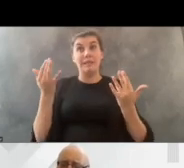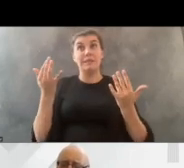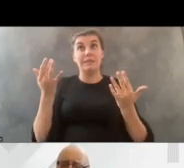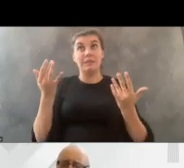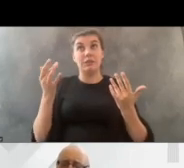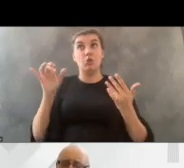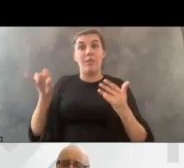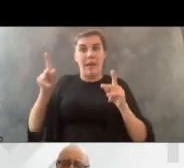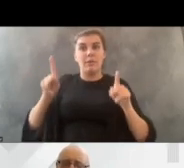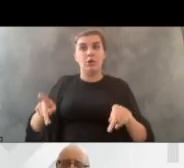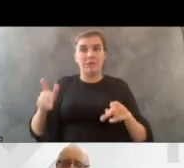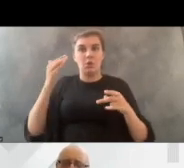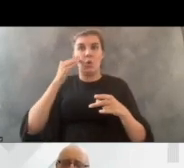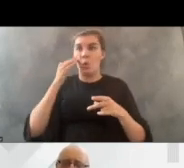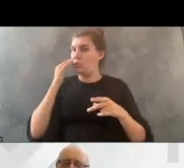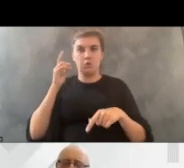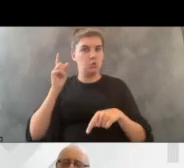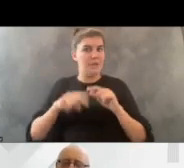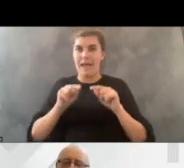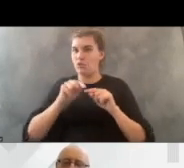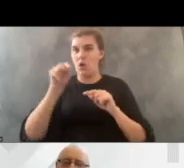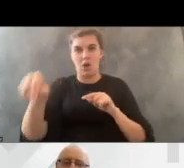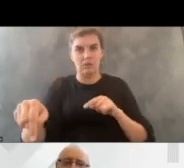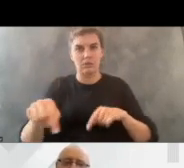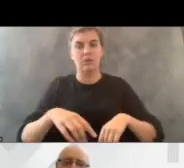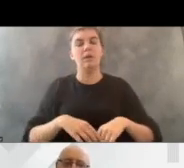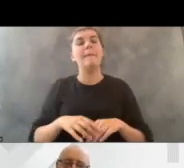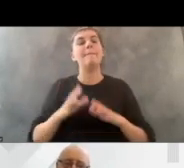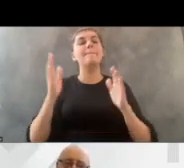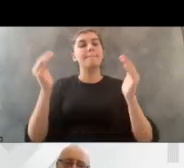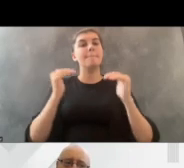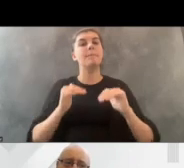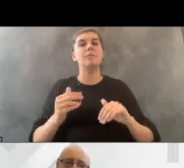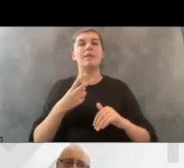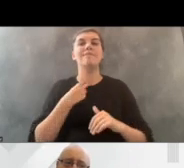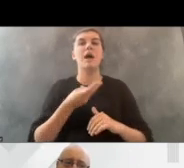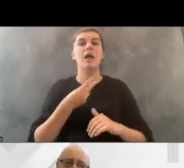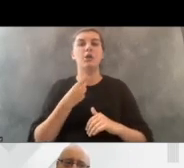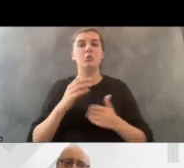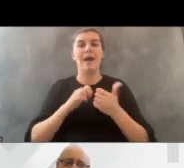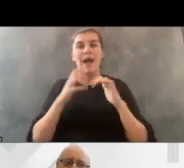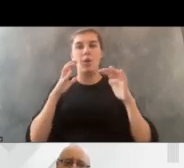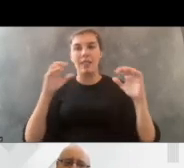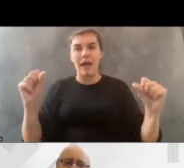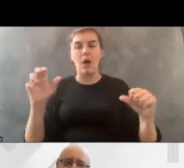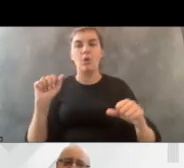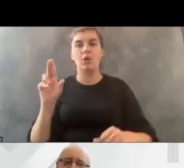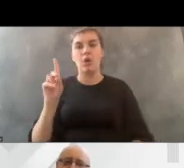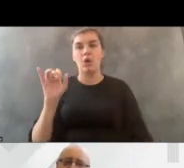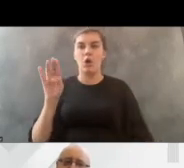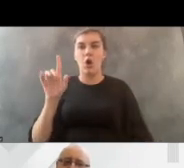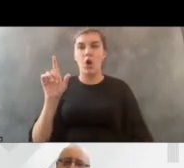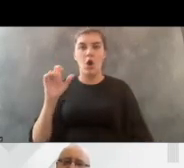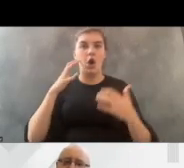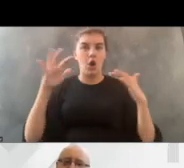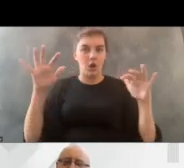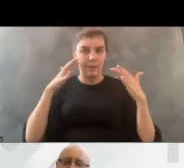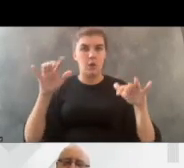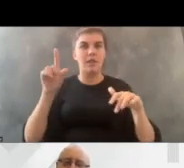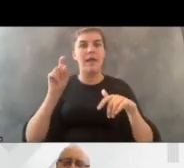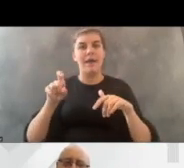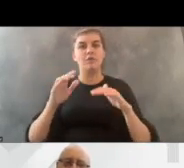button locator tone must remain active, and the pedestrian push button must activate a speech message that